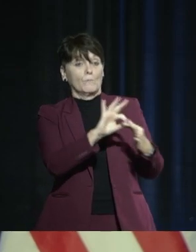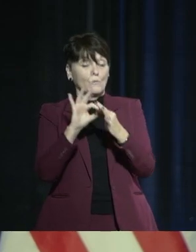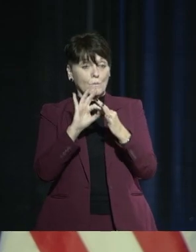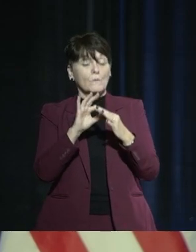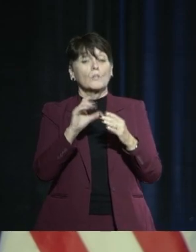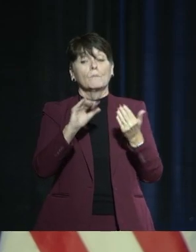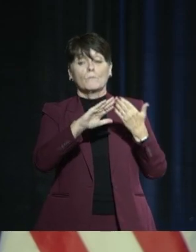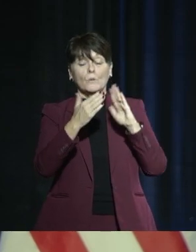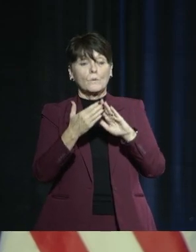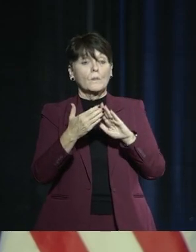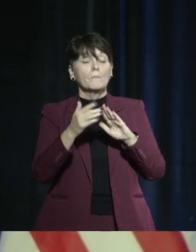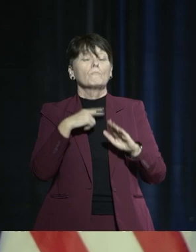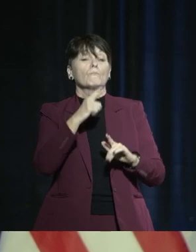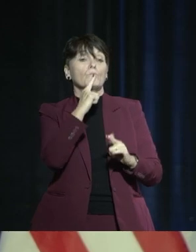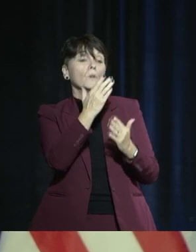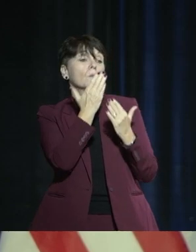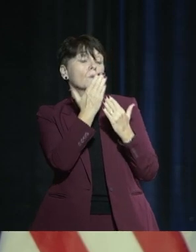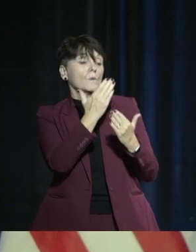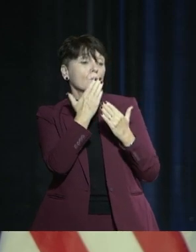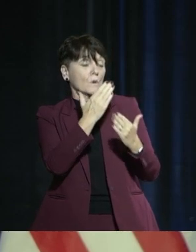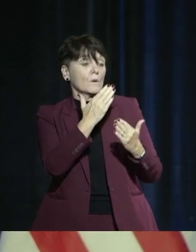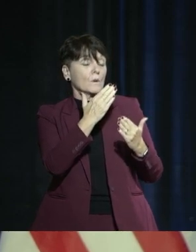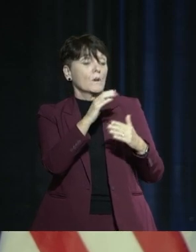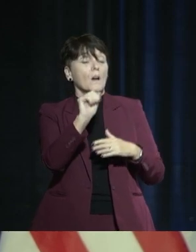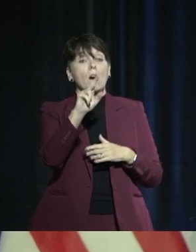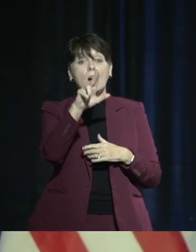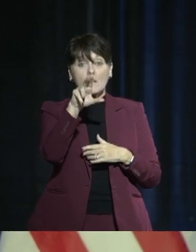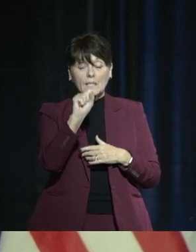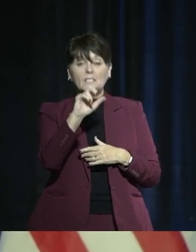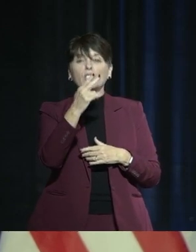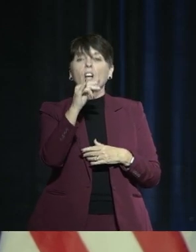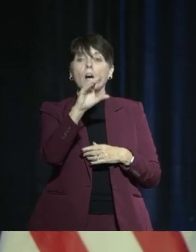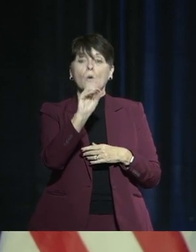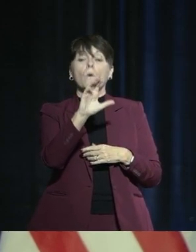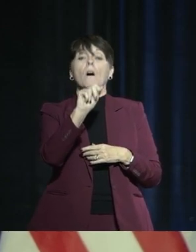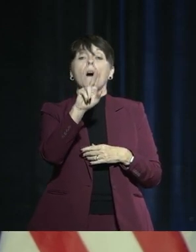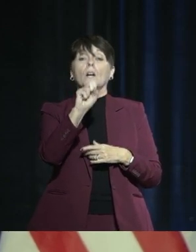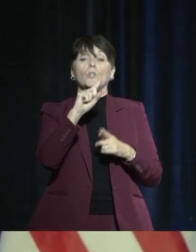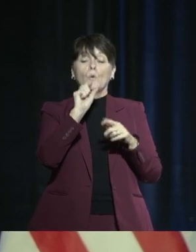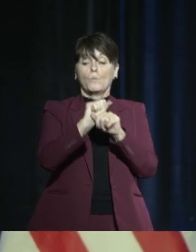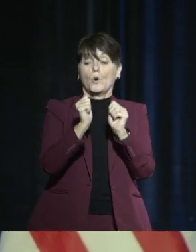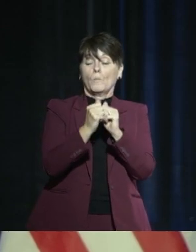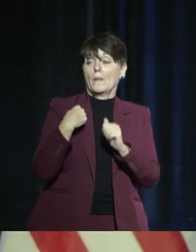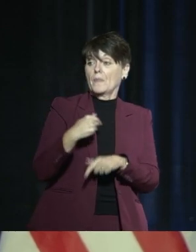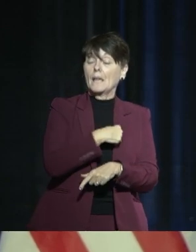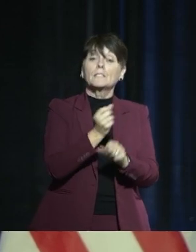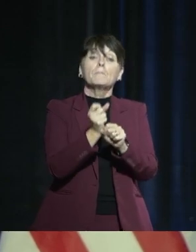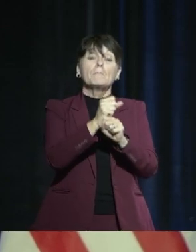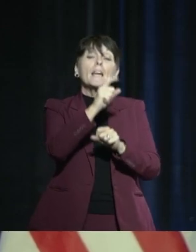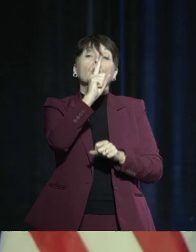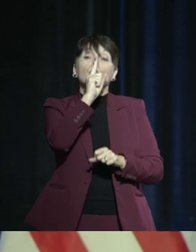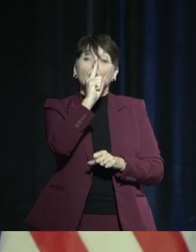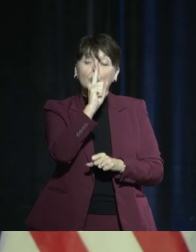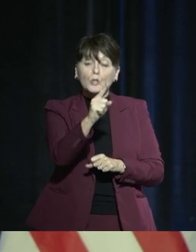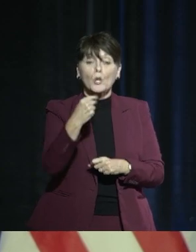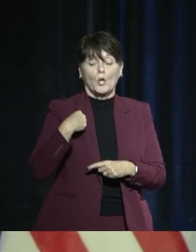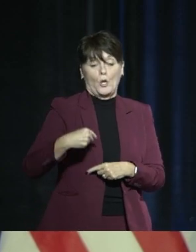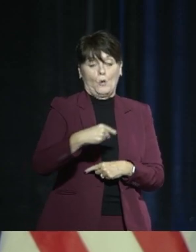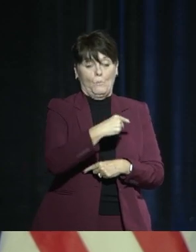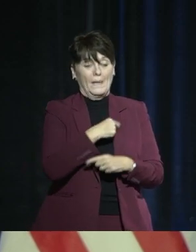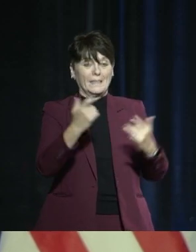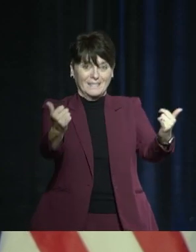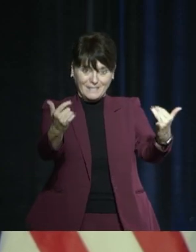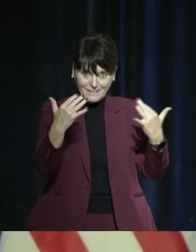I'm also grateful to the Chicano Latino Caucus that is working with us to make sure that we increase Latino turnout